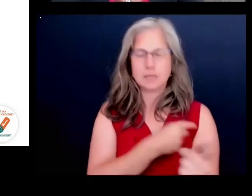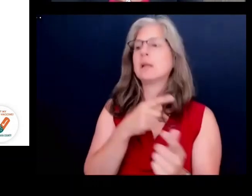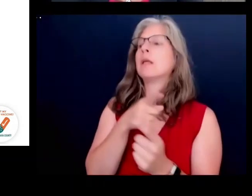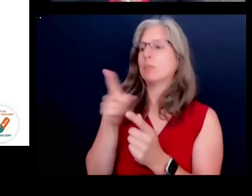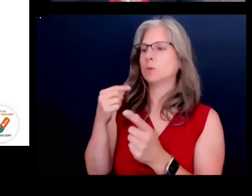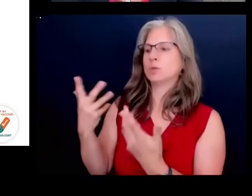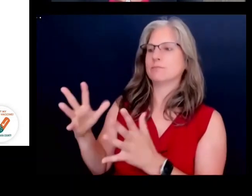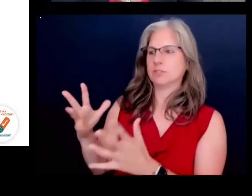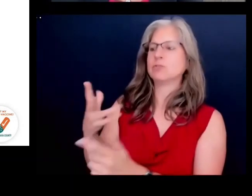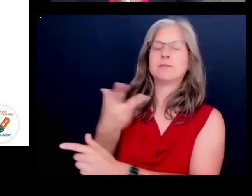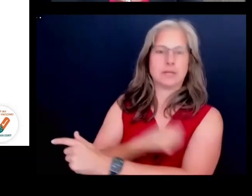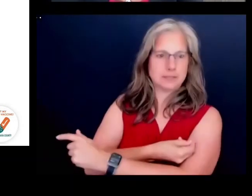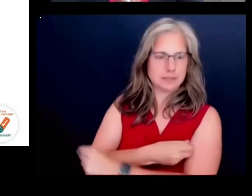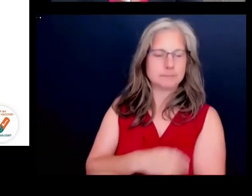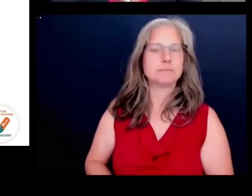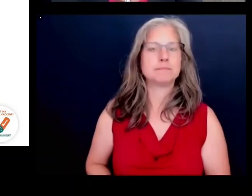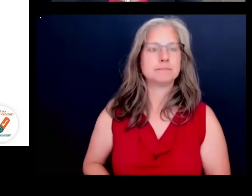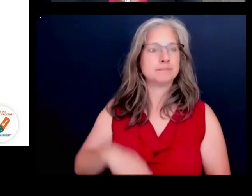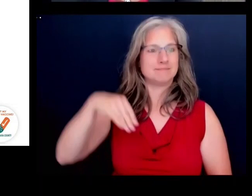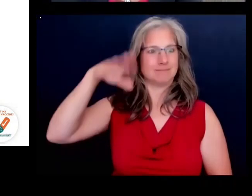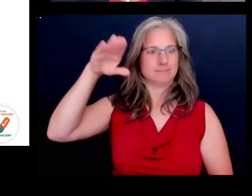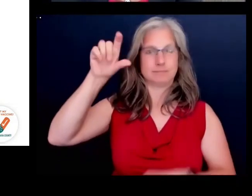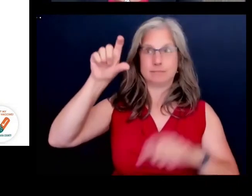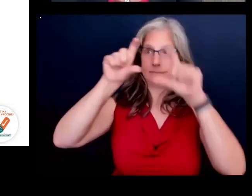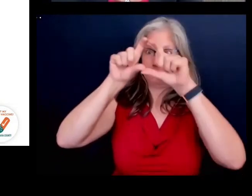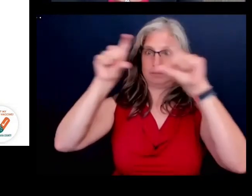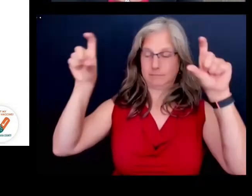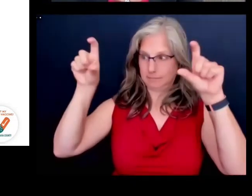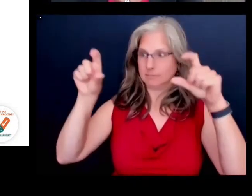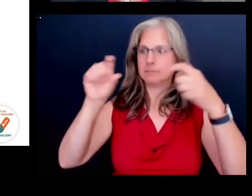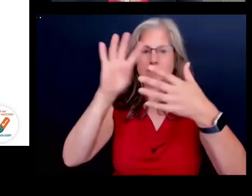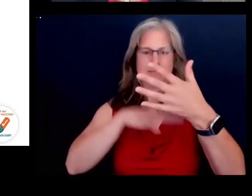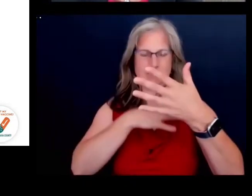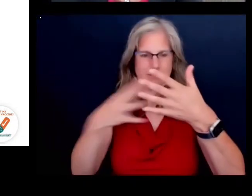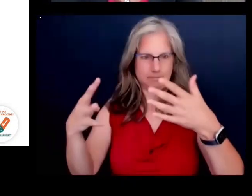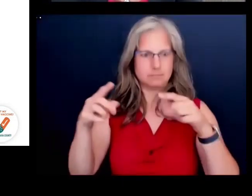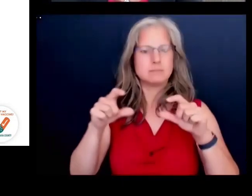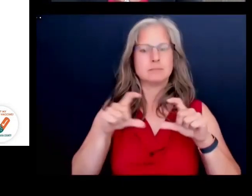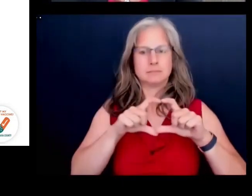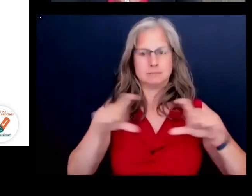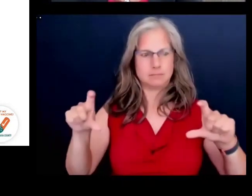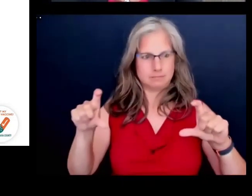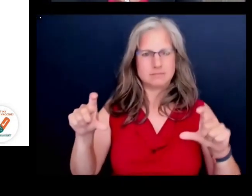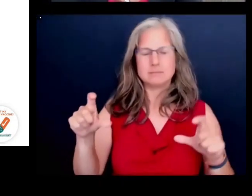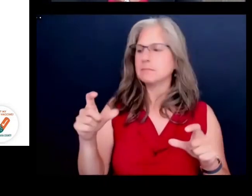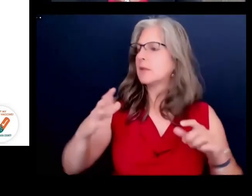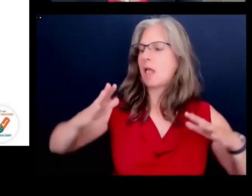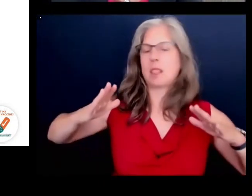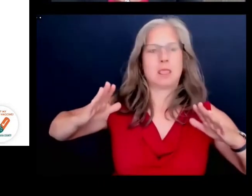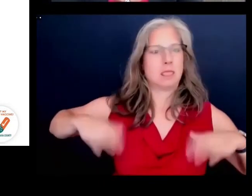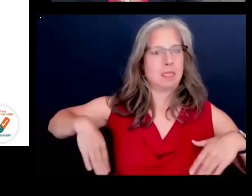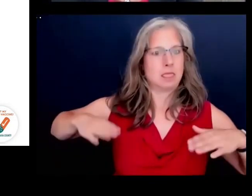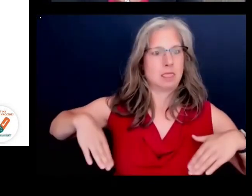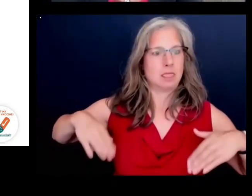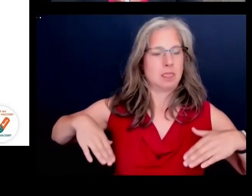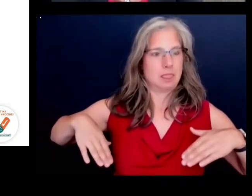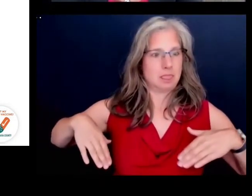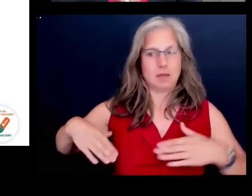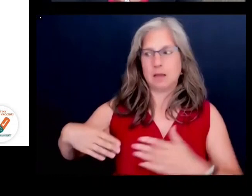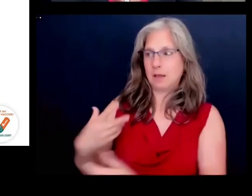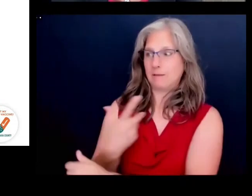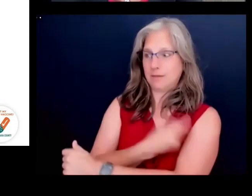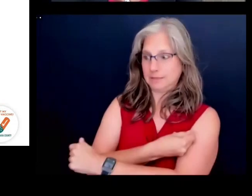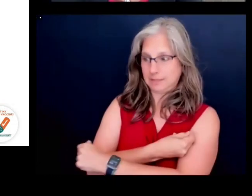top line graph, you could see that describes the